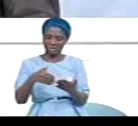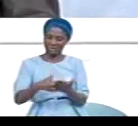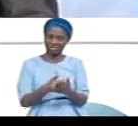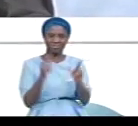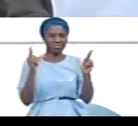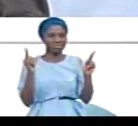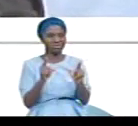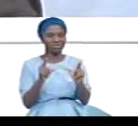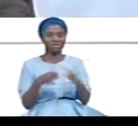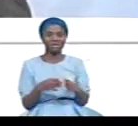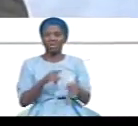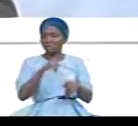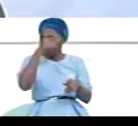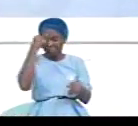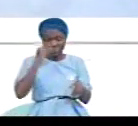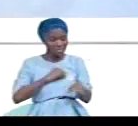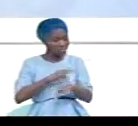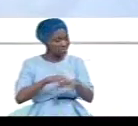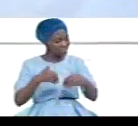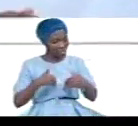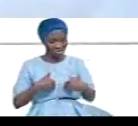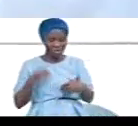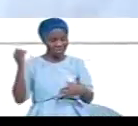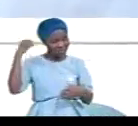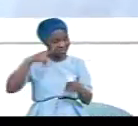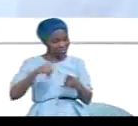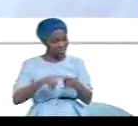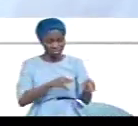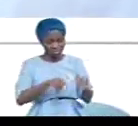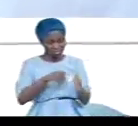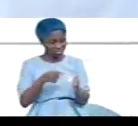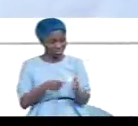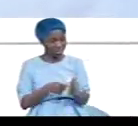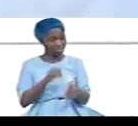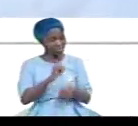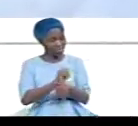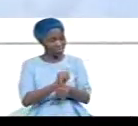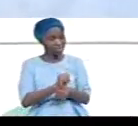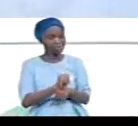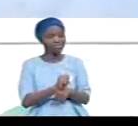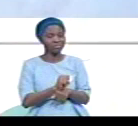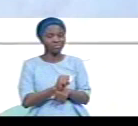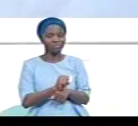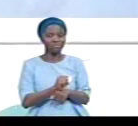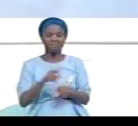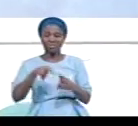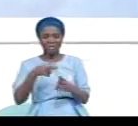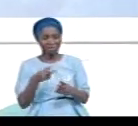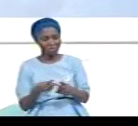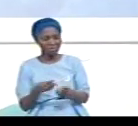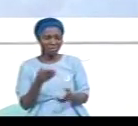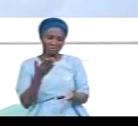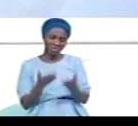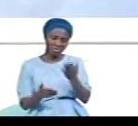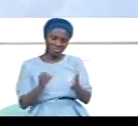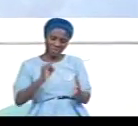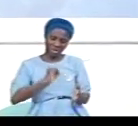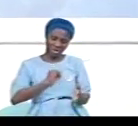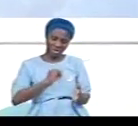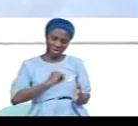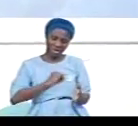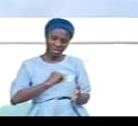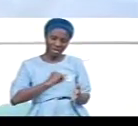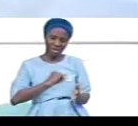to occupy the position, or I'm the one that is just making up the